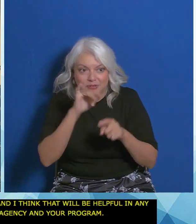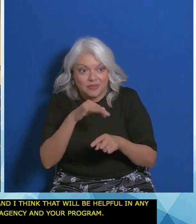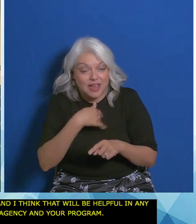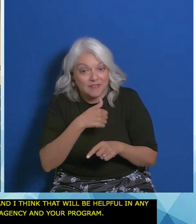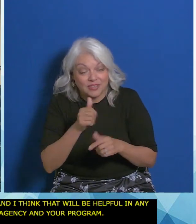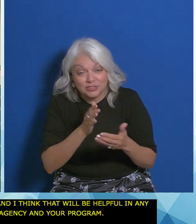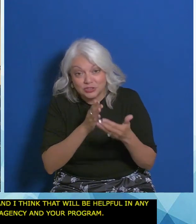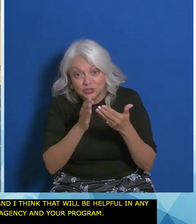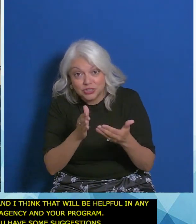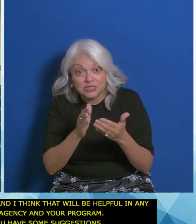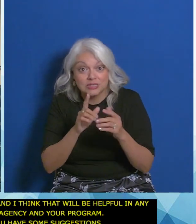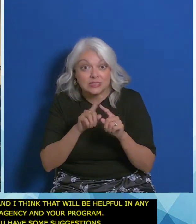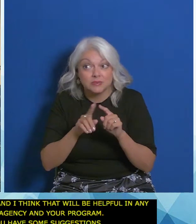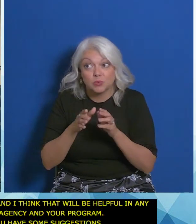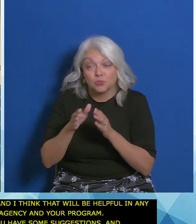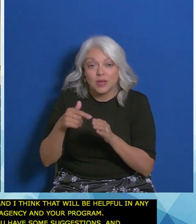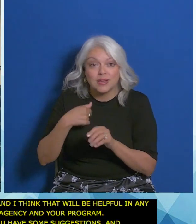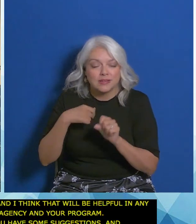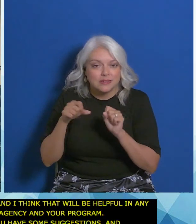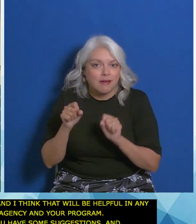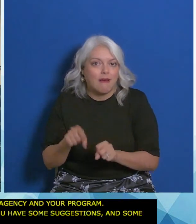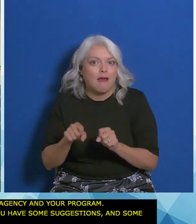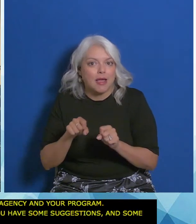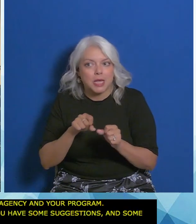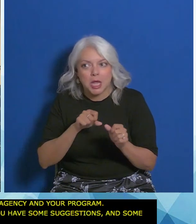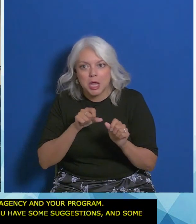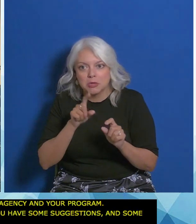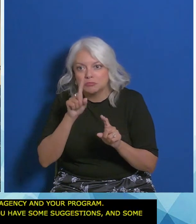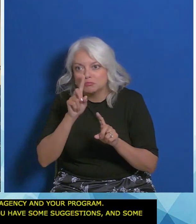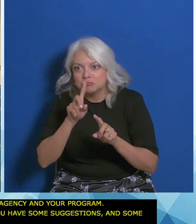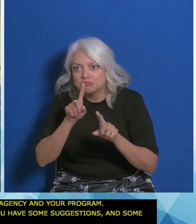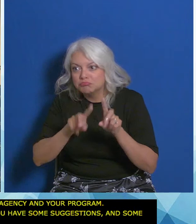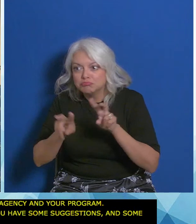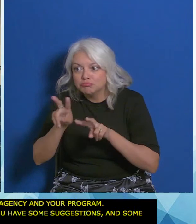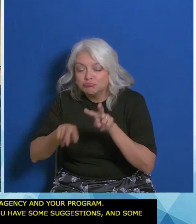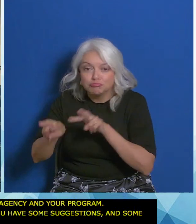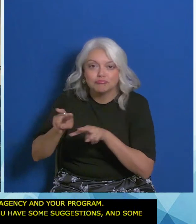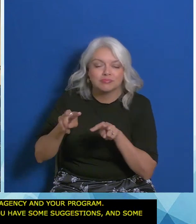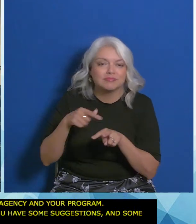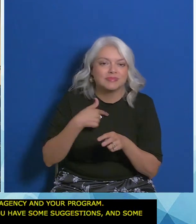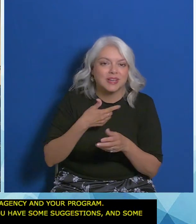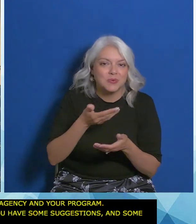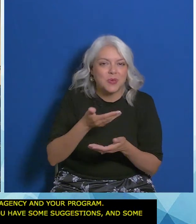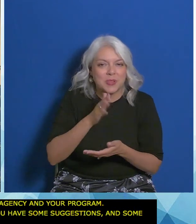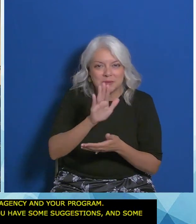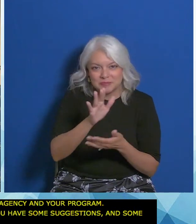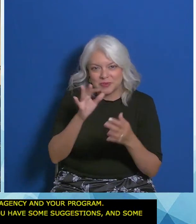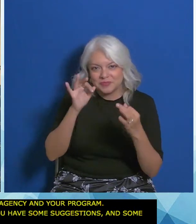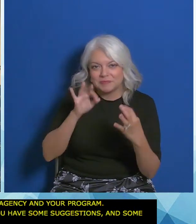and some avenues that I can explore along the way, I welcome those suggestions.